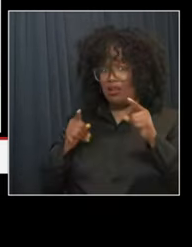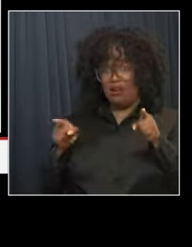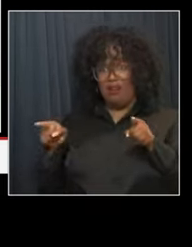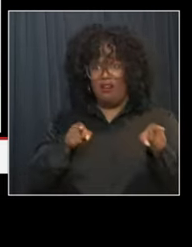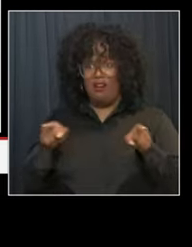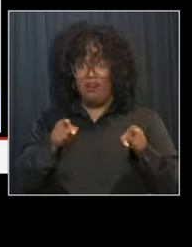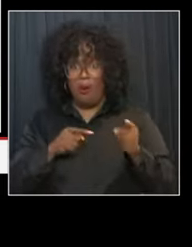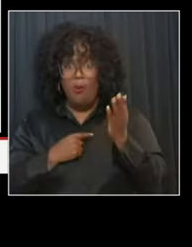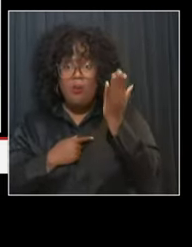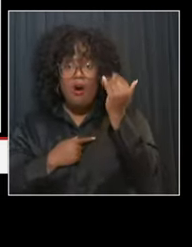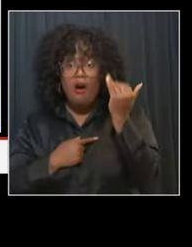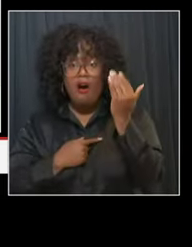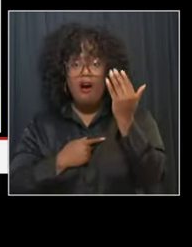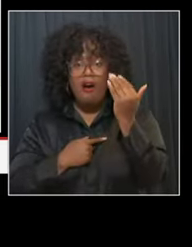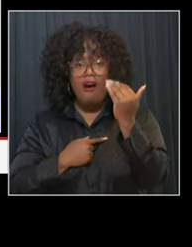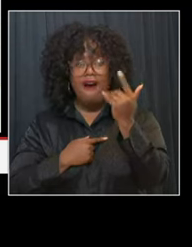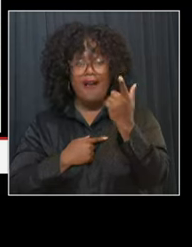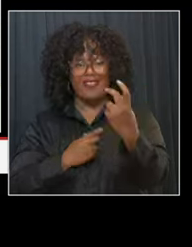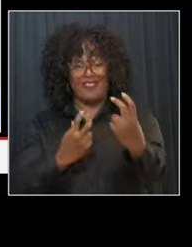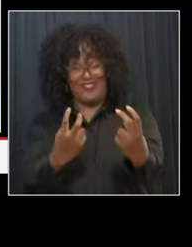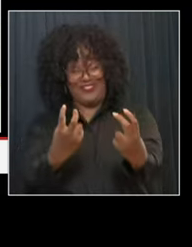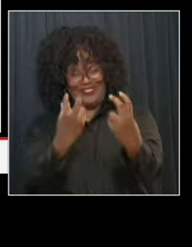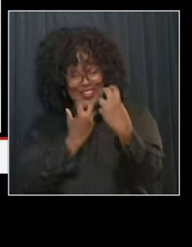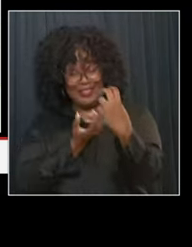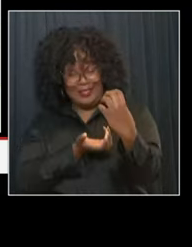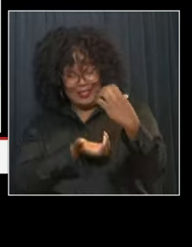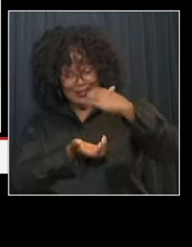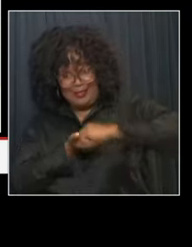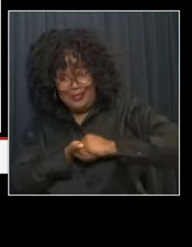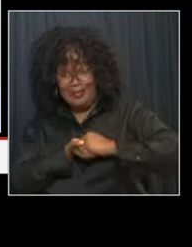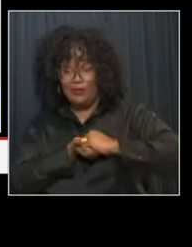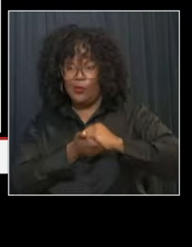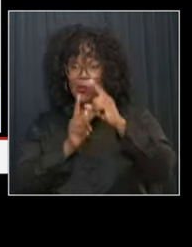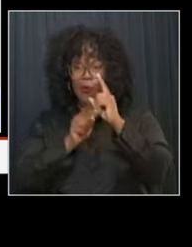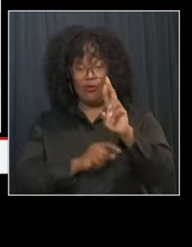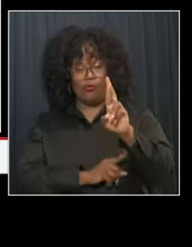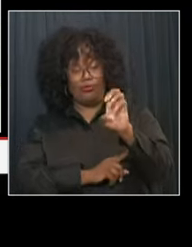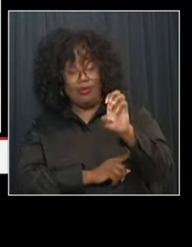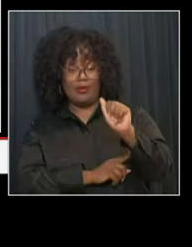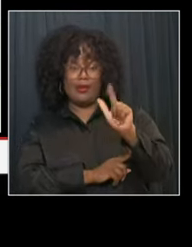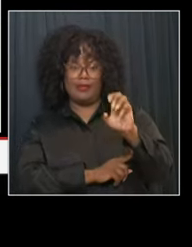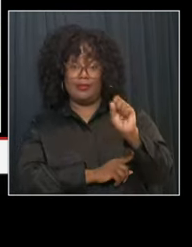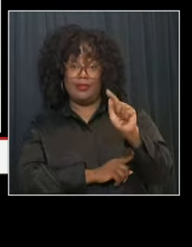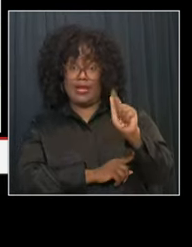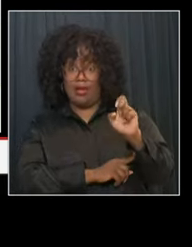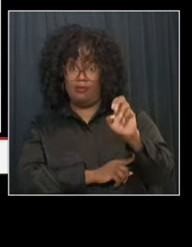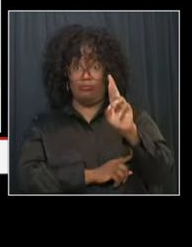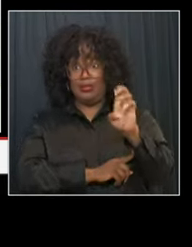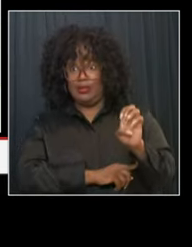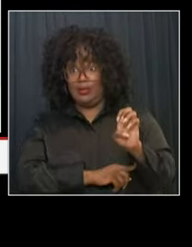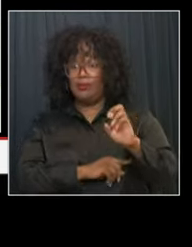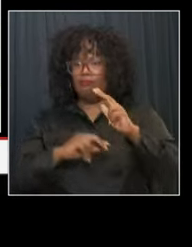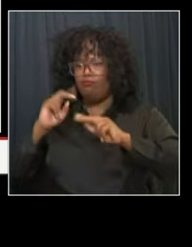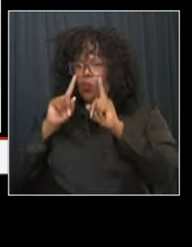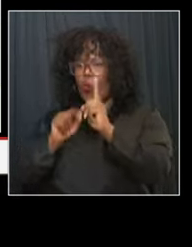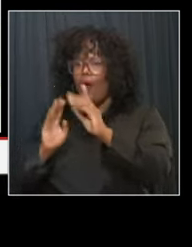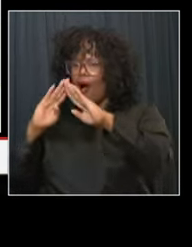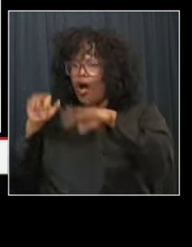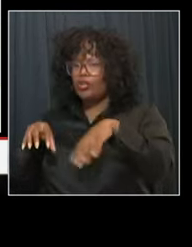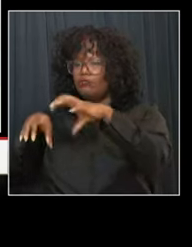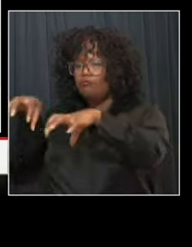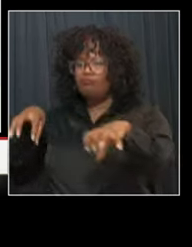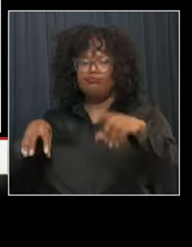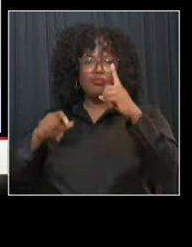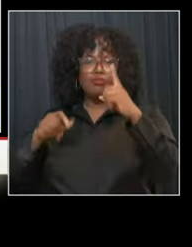and small, to develop and maintain housing for DC residents. And our commitment to neighborhood development across the city has